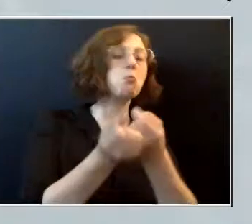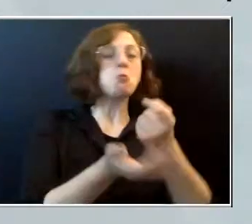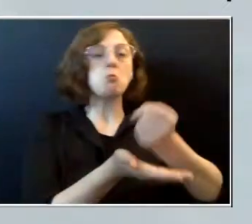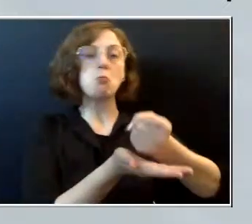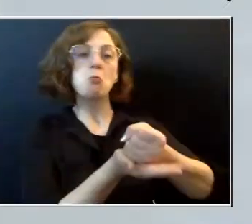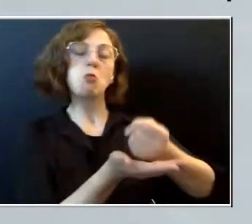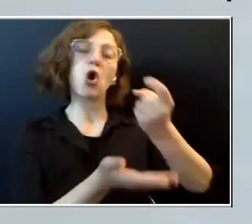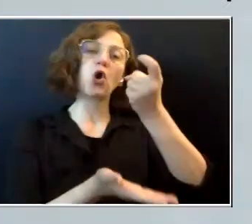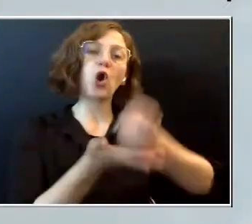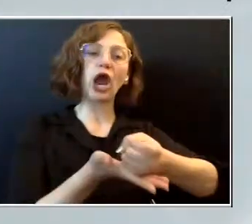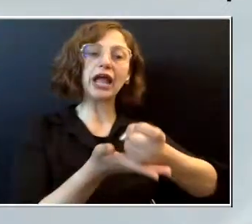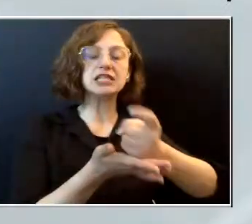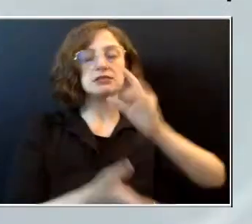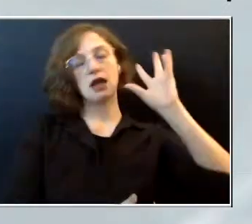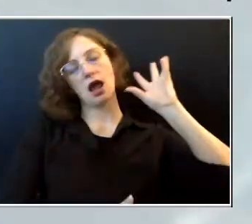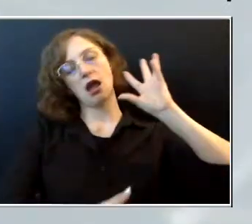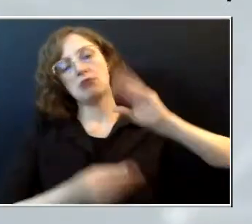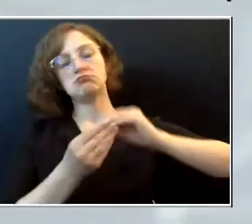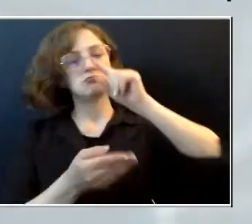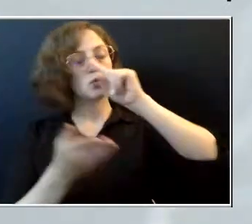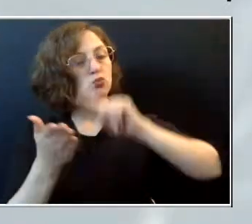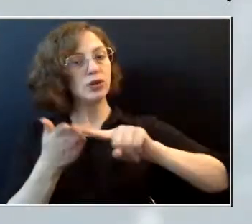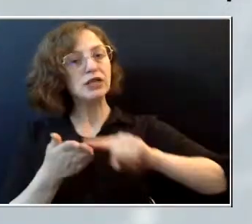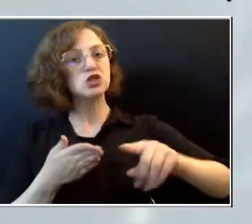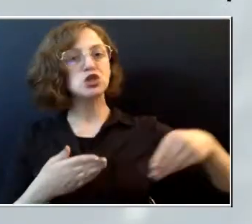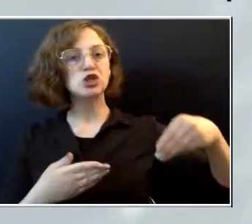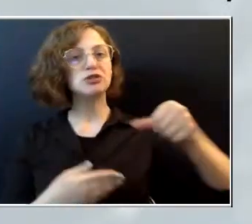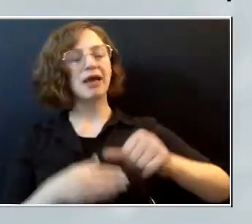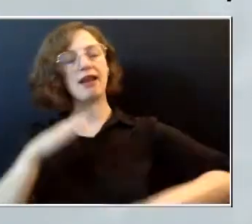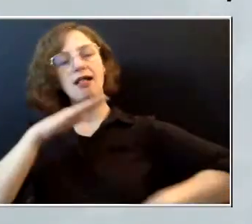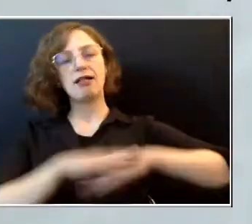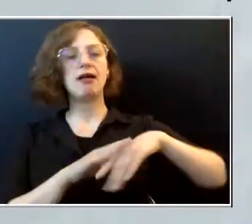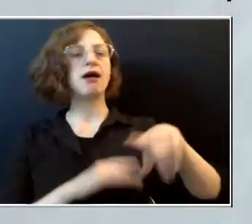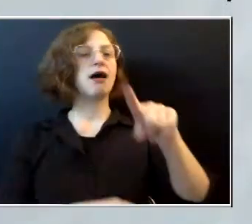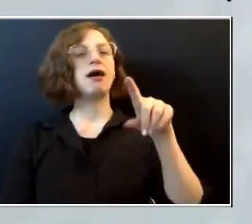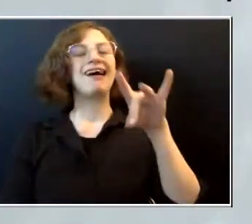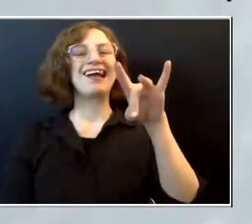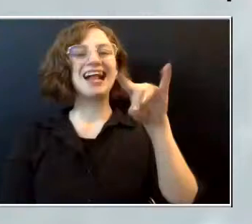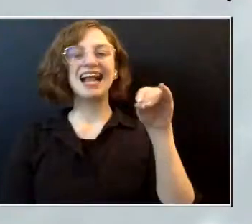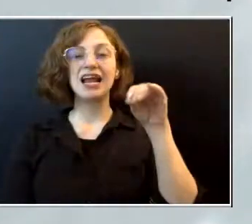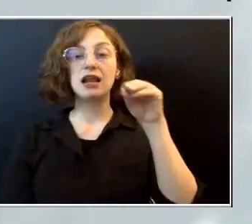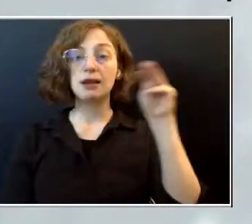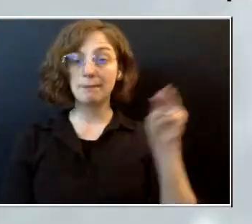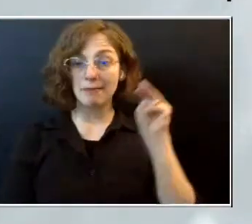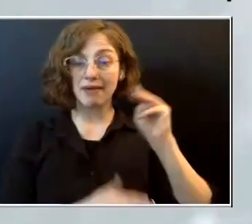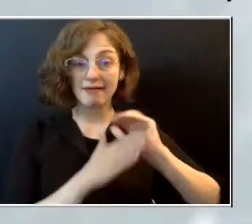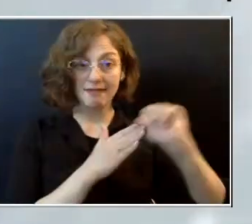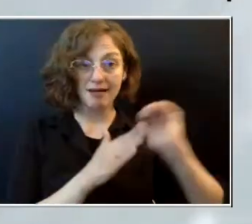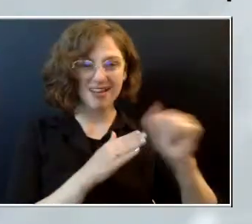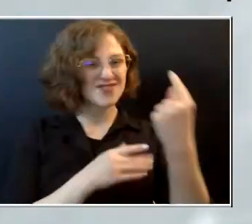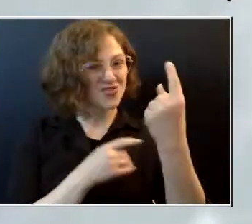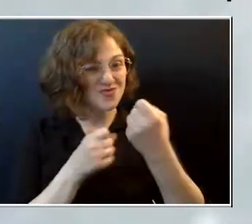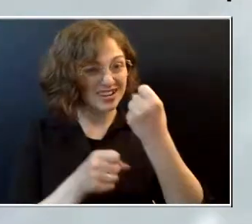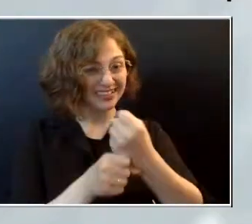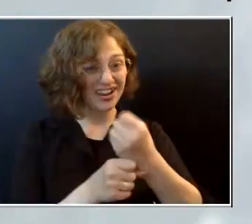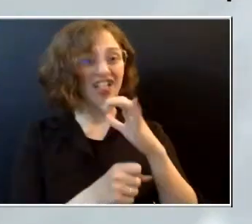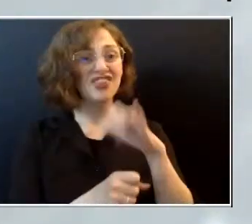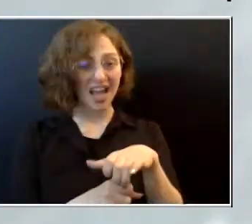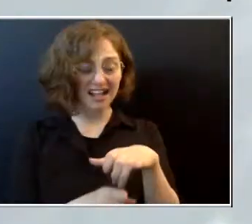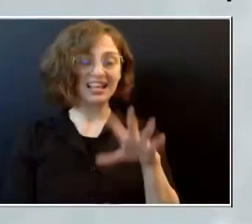reached $180 million for 1 year. That's a 50% jump since fiscal